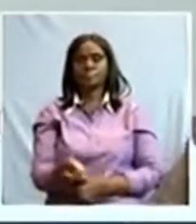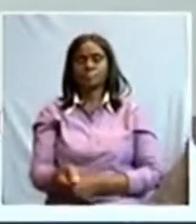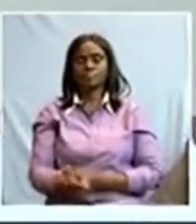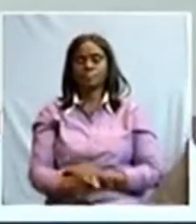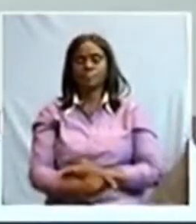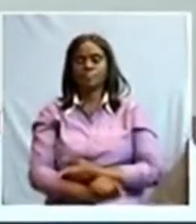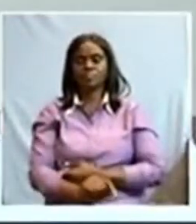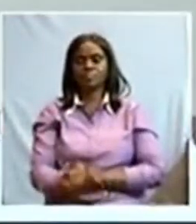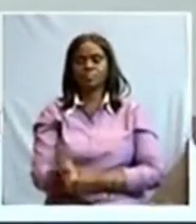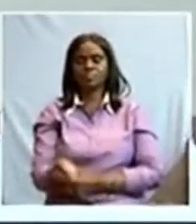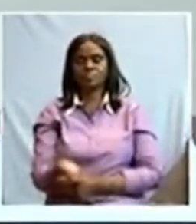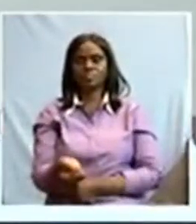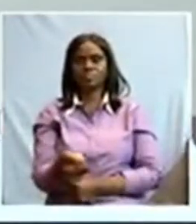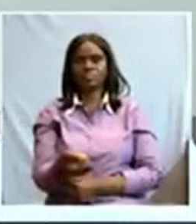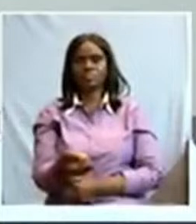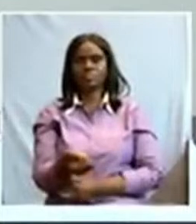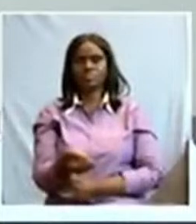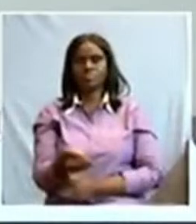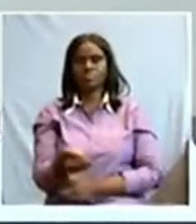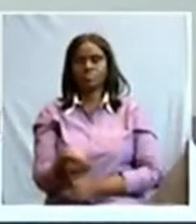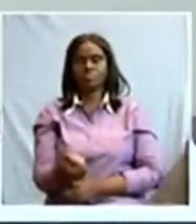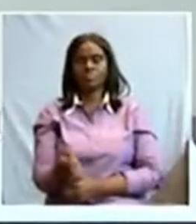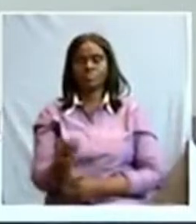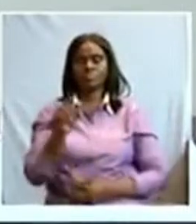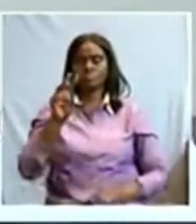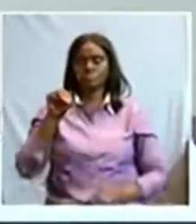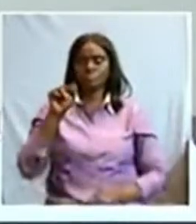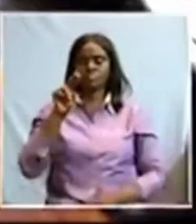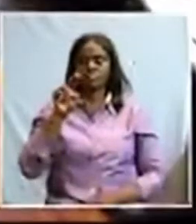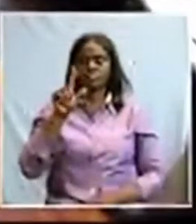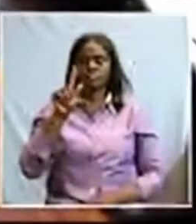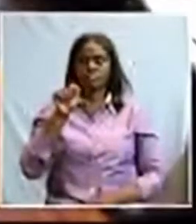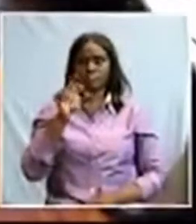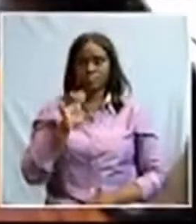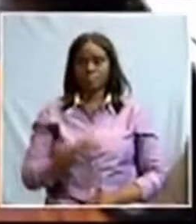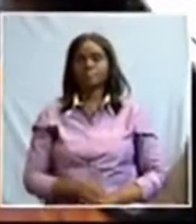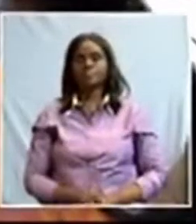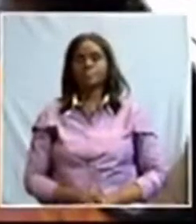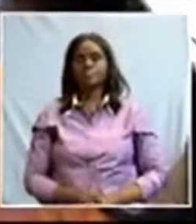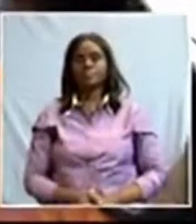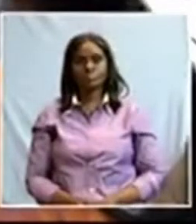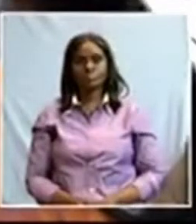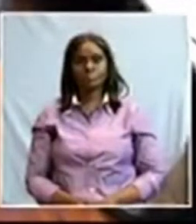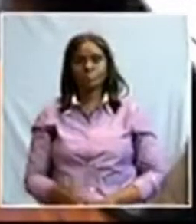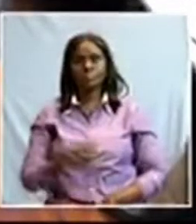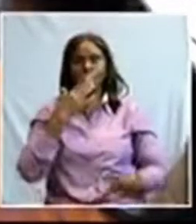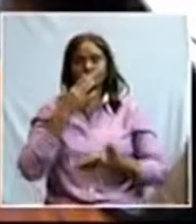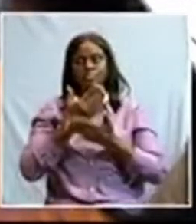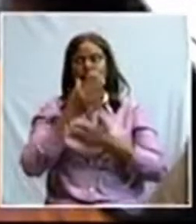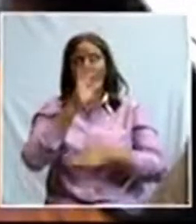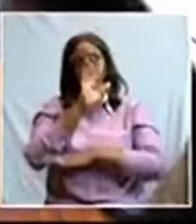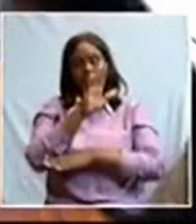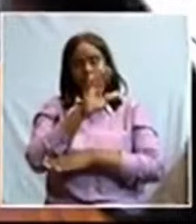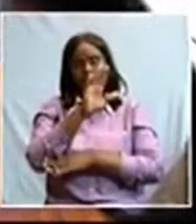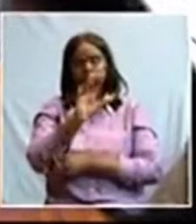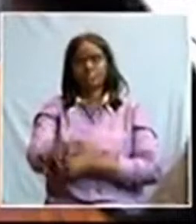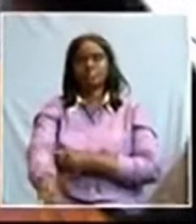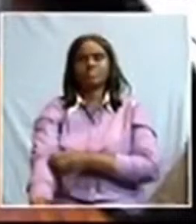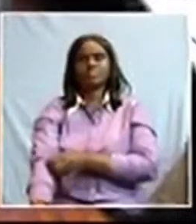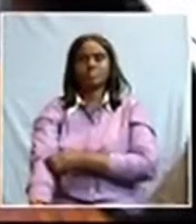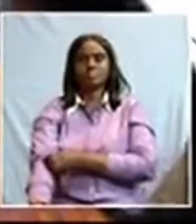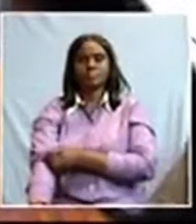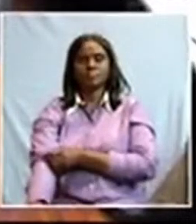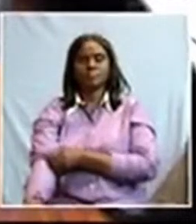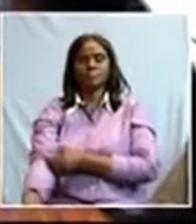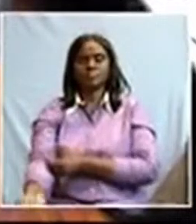Before you answer, let me add Honorable Mtelo. Yes, good afternoon.